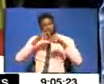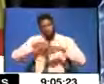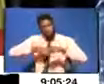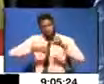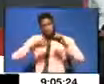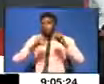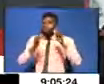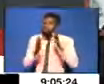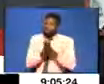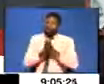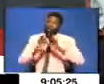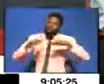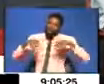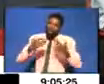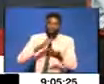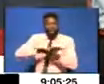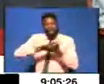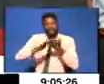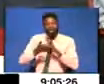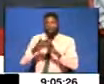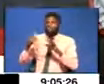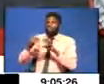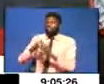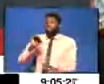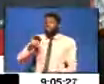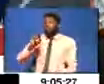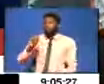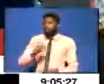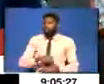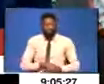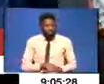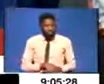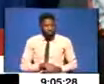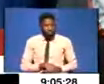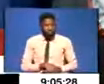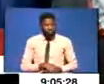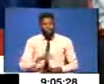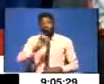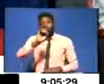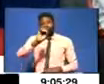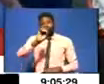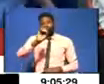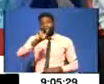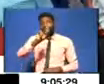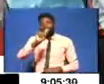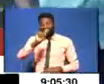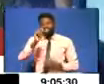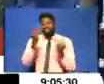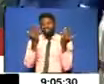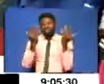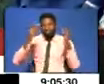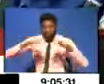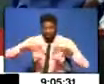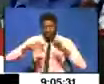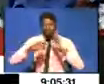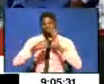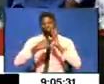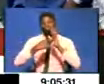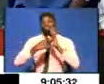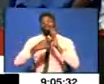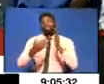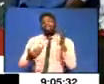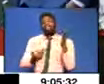Kenya Alliance. The fallout of Oka has opened yet another chapter in Kenyan history, with the two principals now forced to go